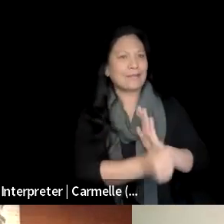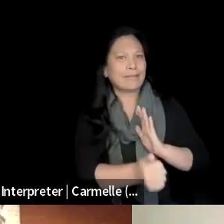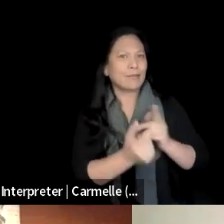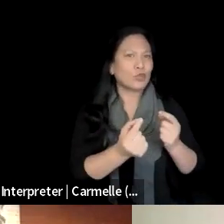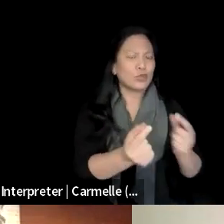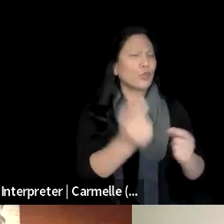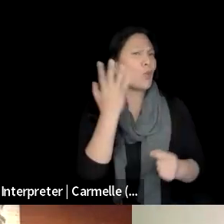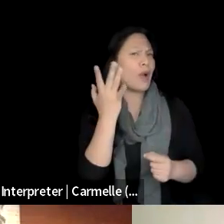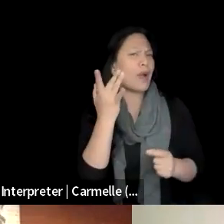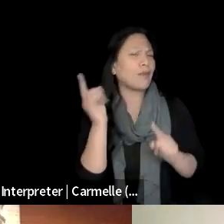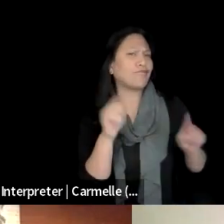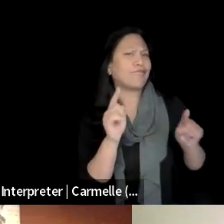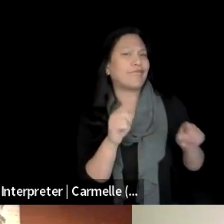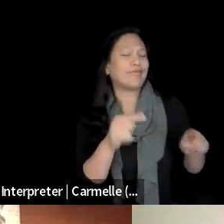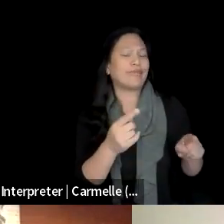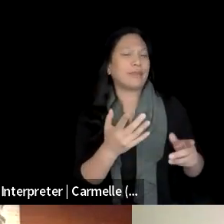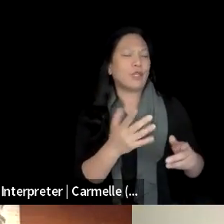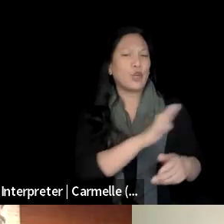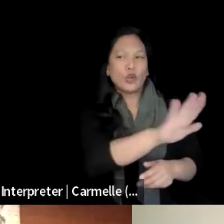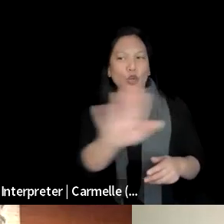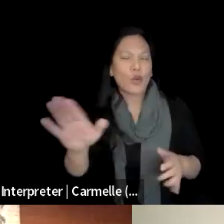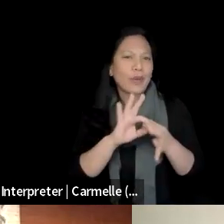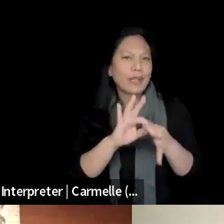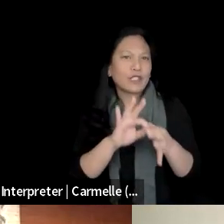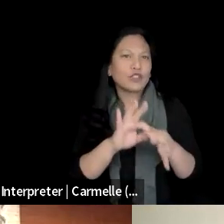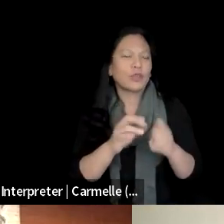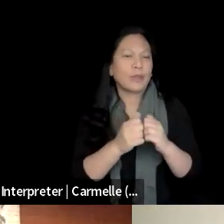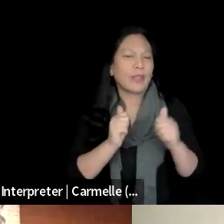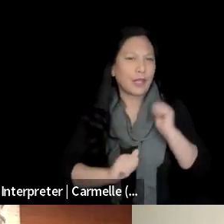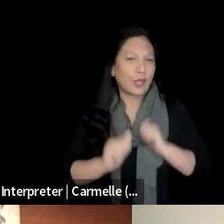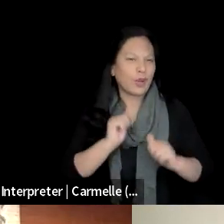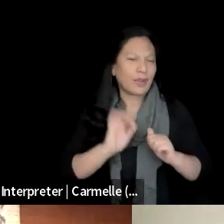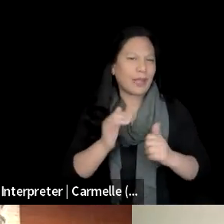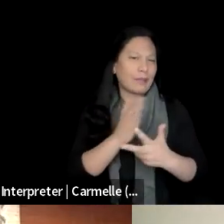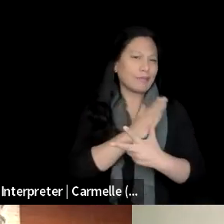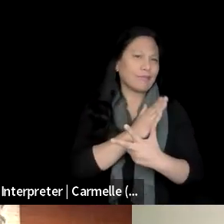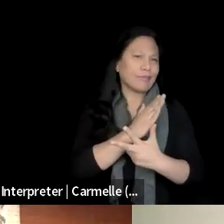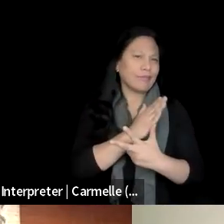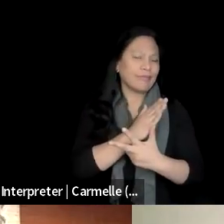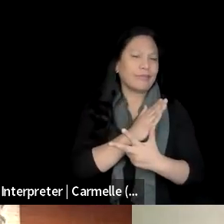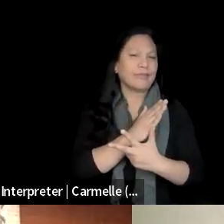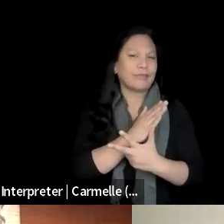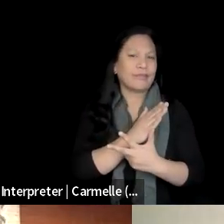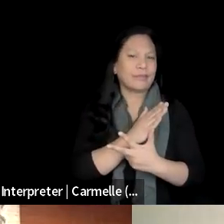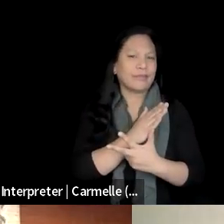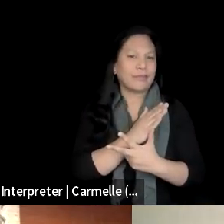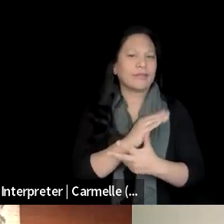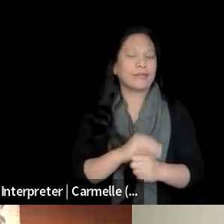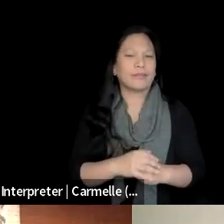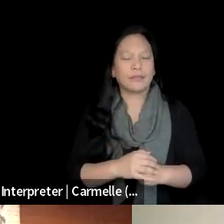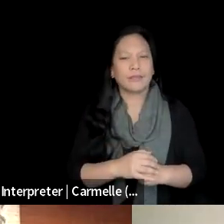back here? How, like, what's your relationship with the theater right now? That vibe. Um,